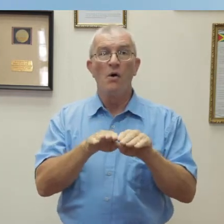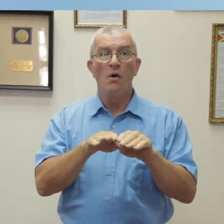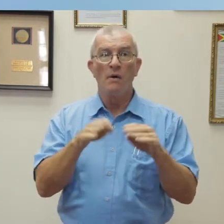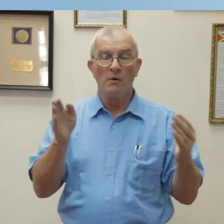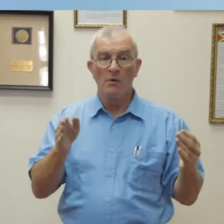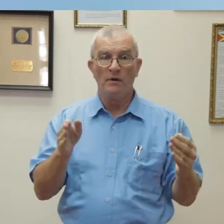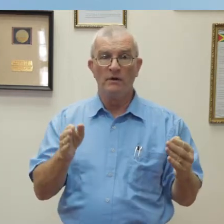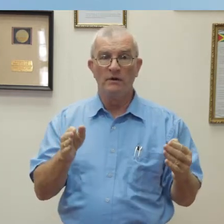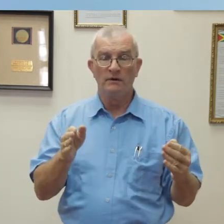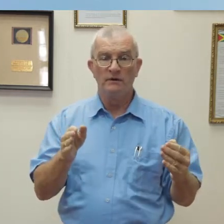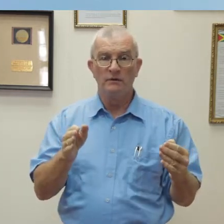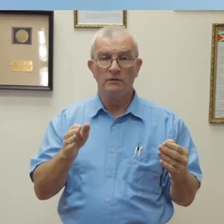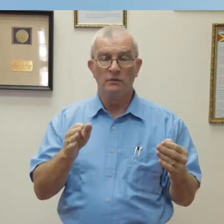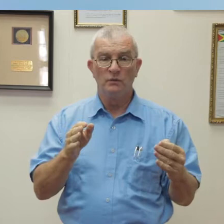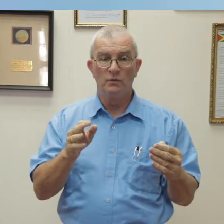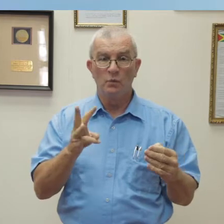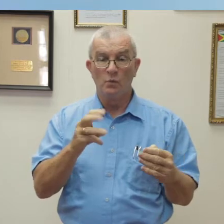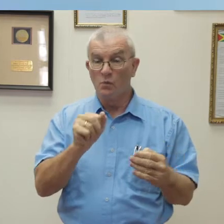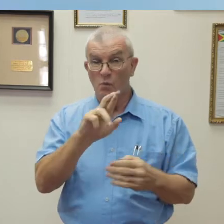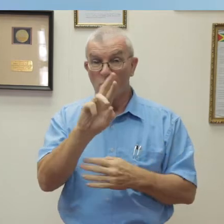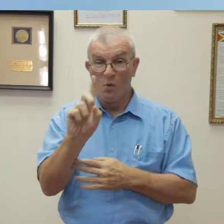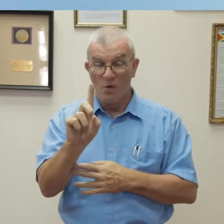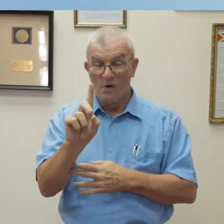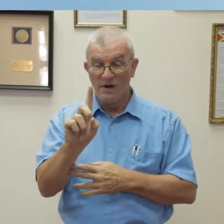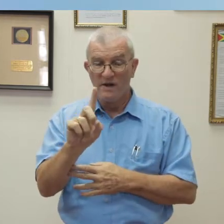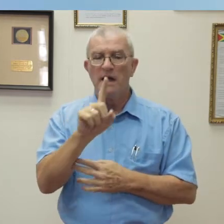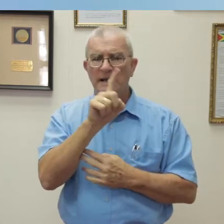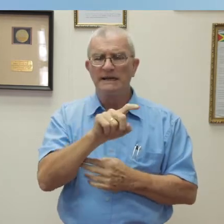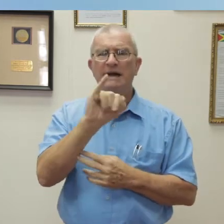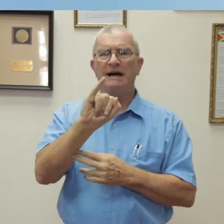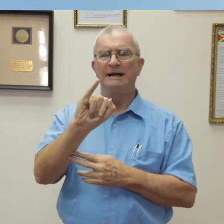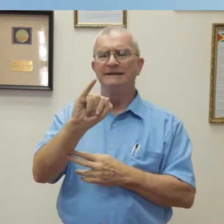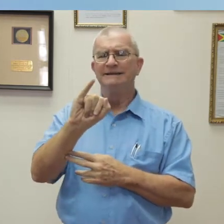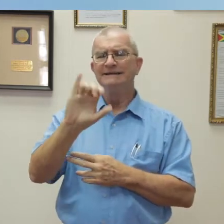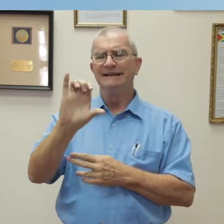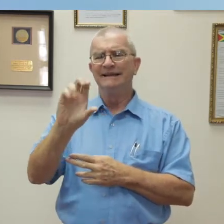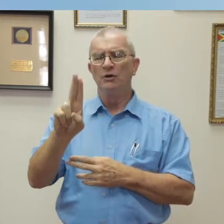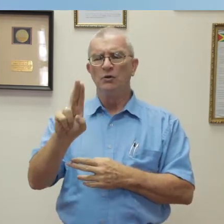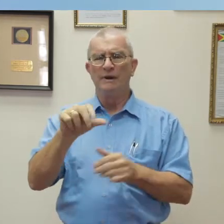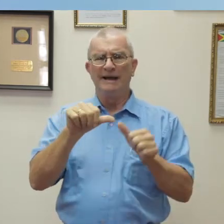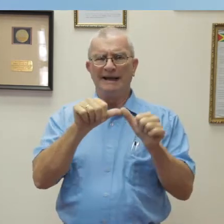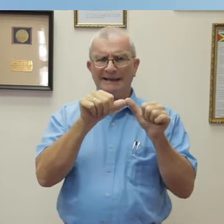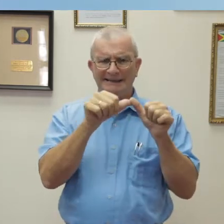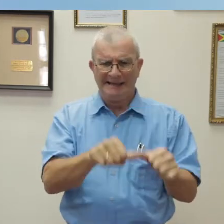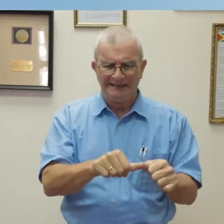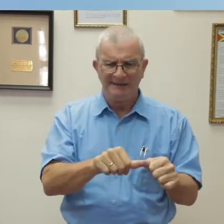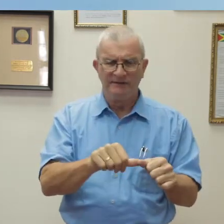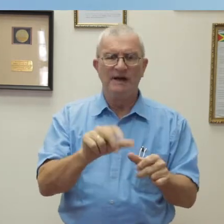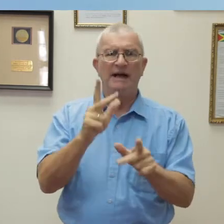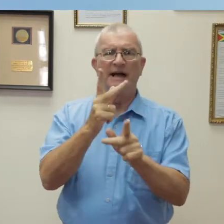And so they will need ICU, intensive unit care.